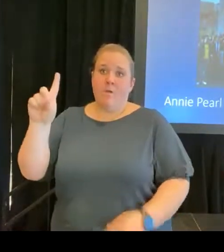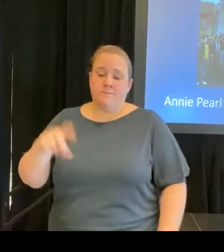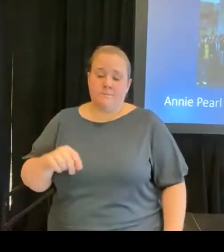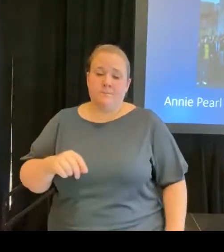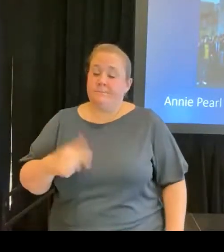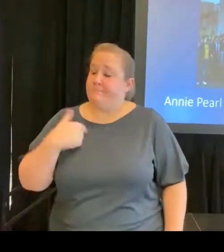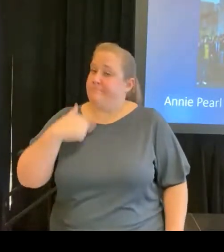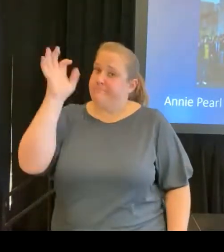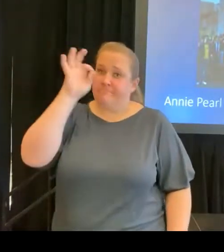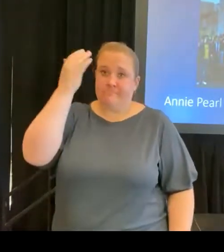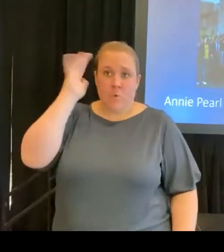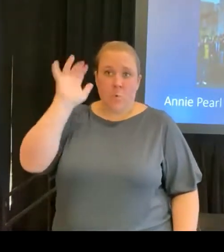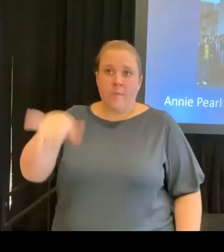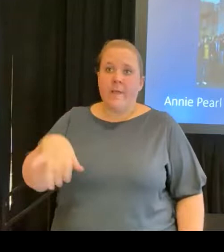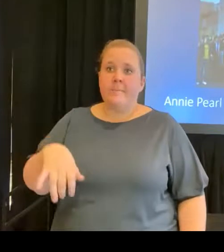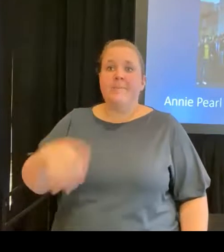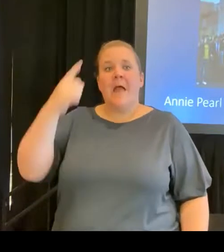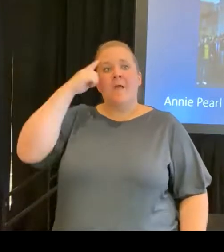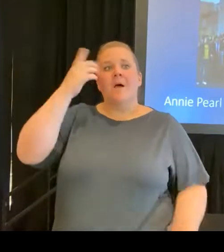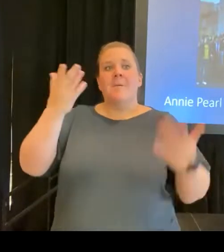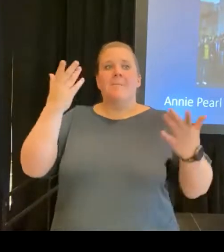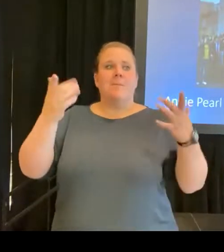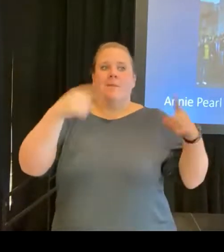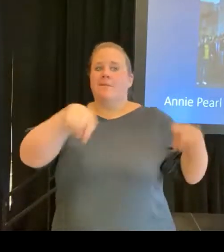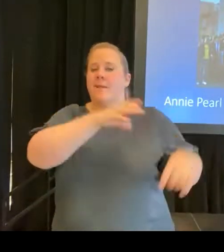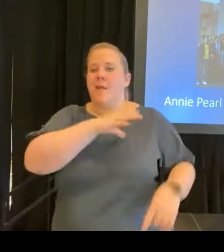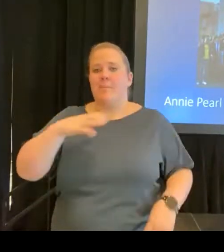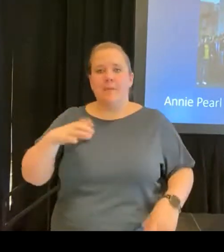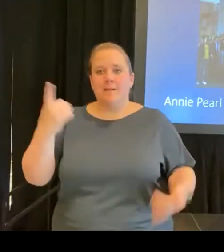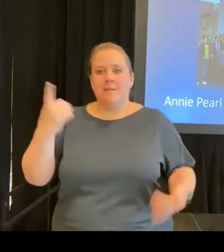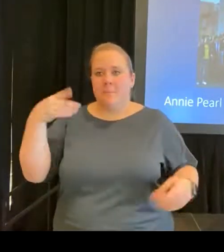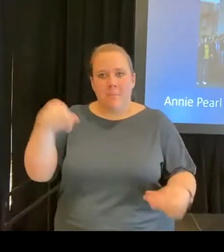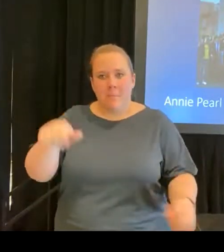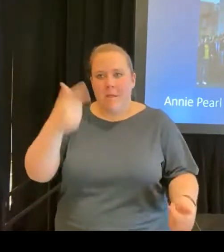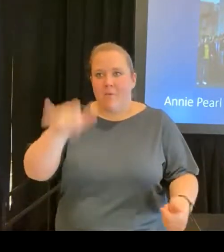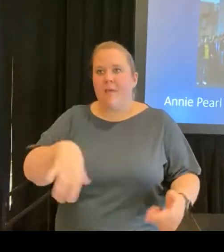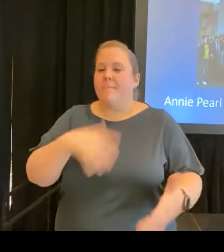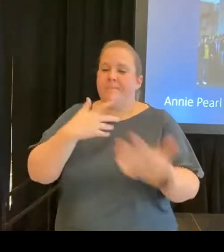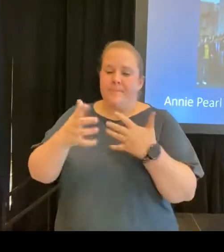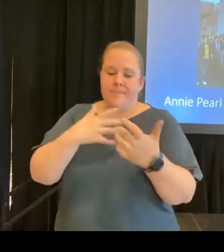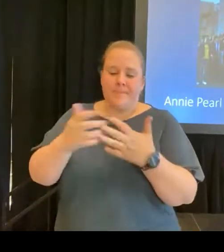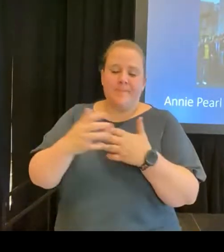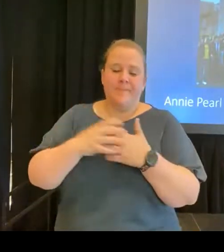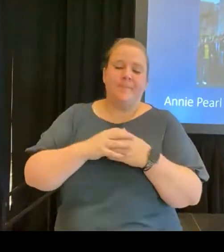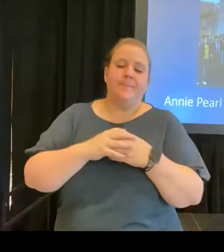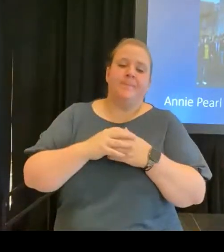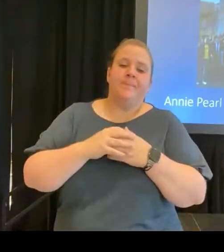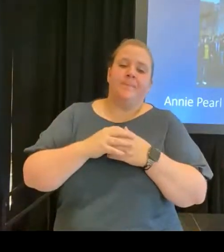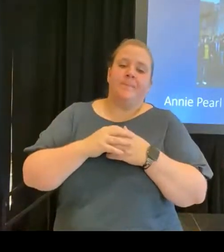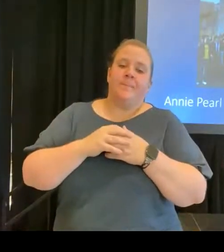I didn't know it. I know somebody, I thought maybe the committee, whatever. But anyway,